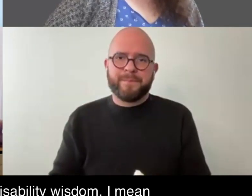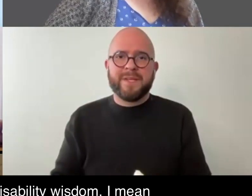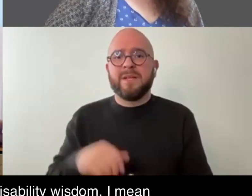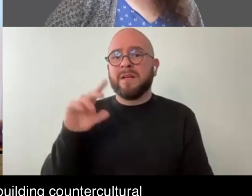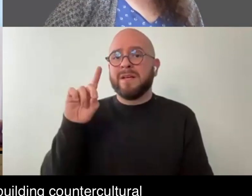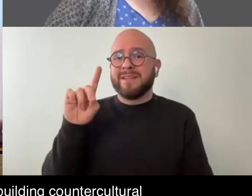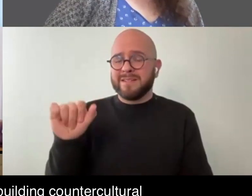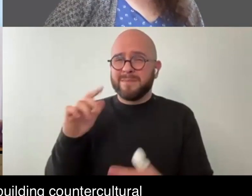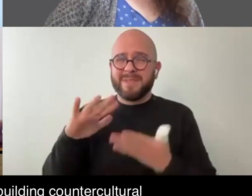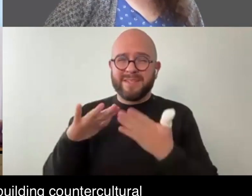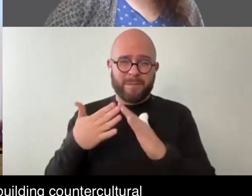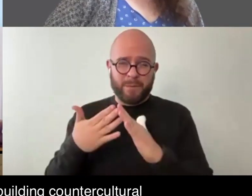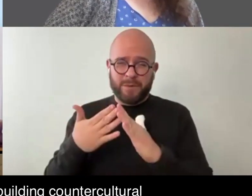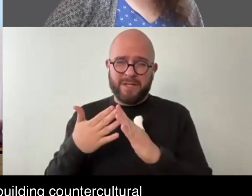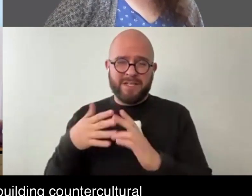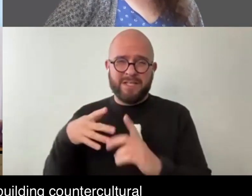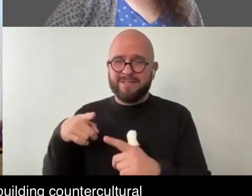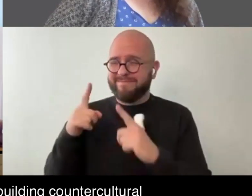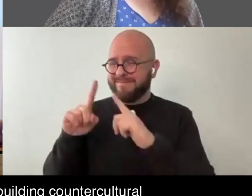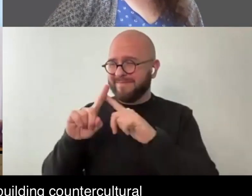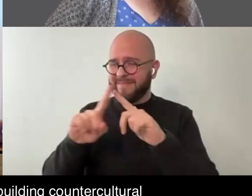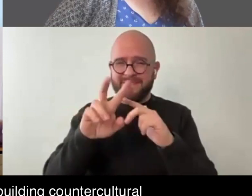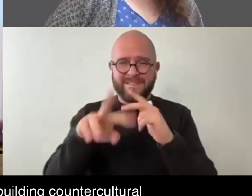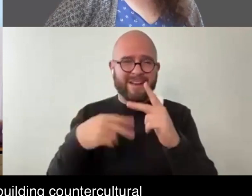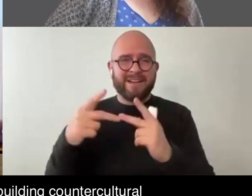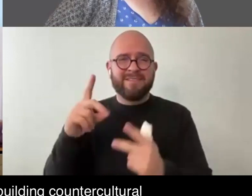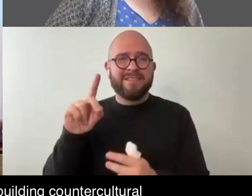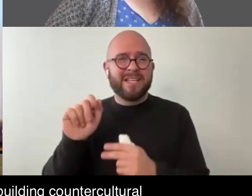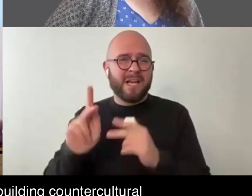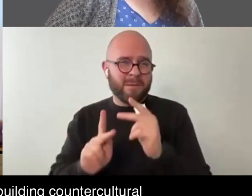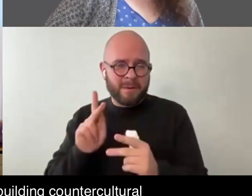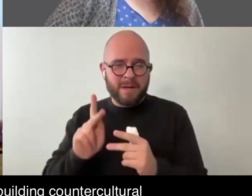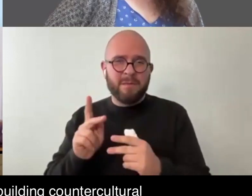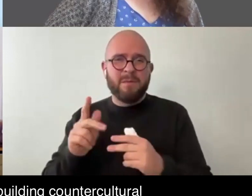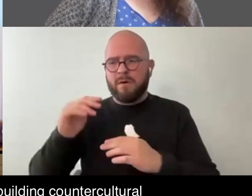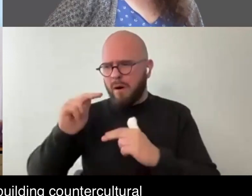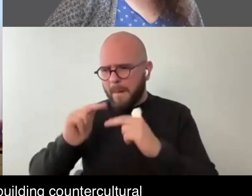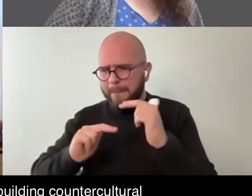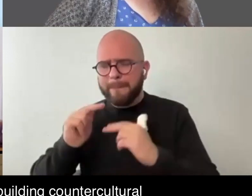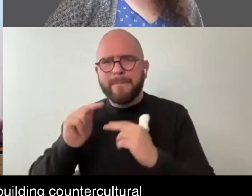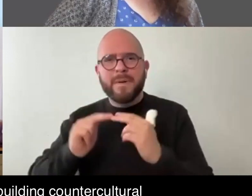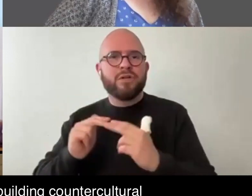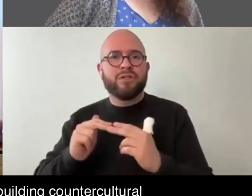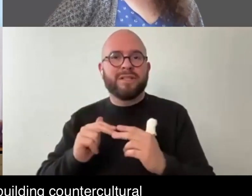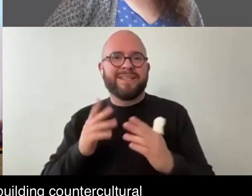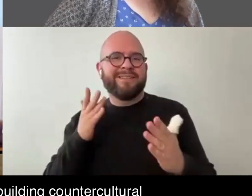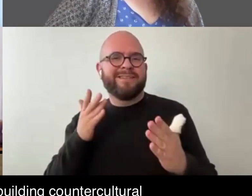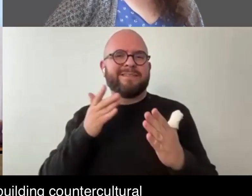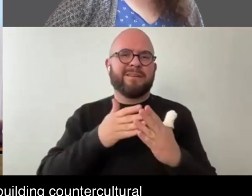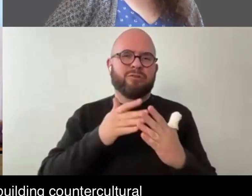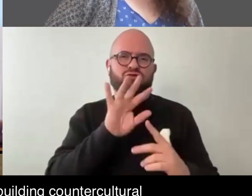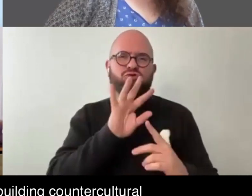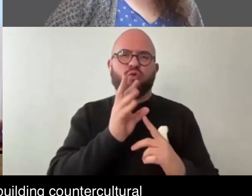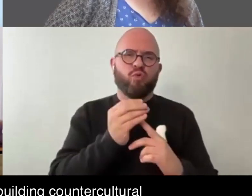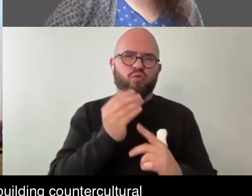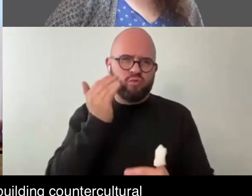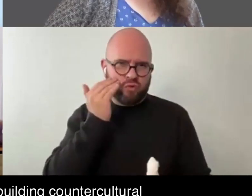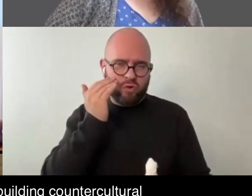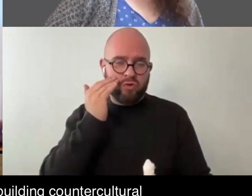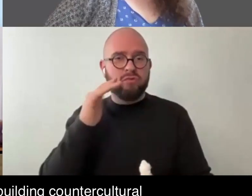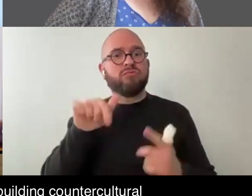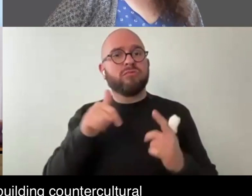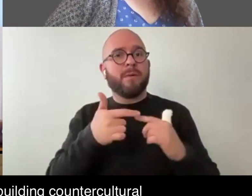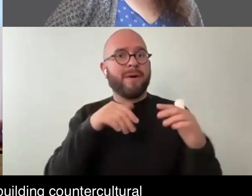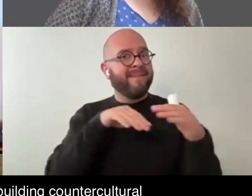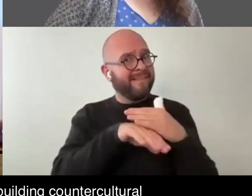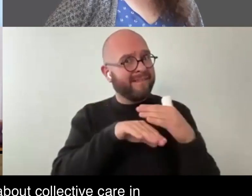communities, disabled folks of all kinds are building countercultural knowledge about access as